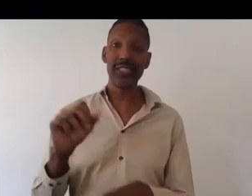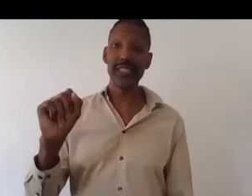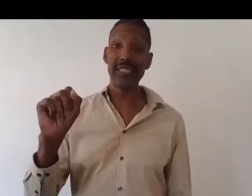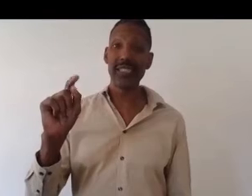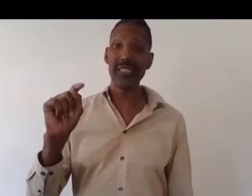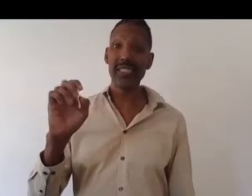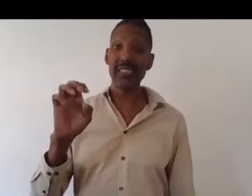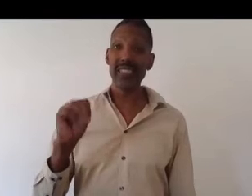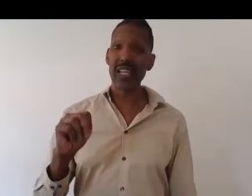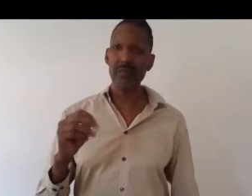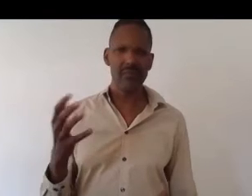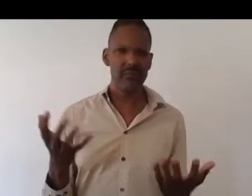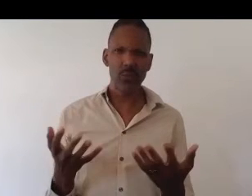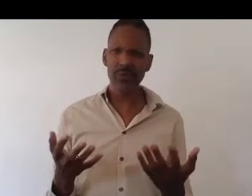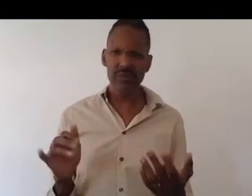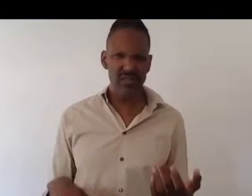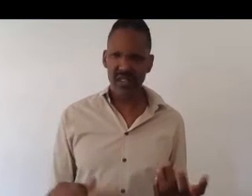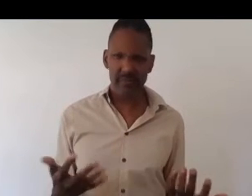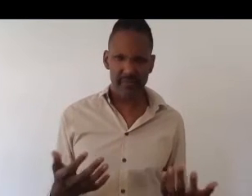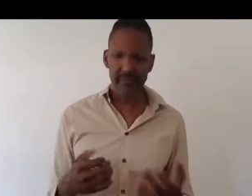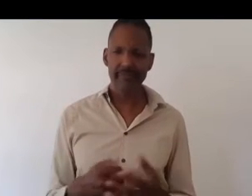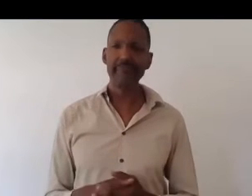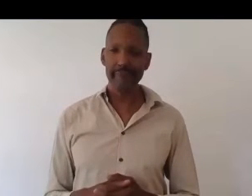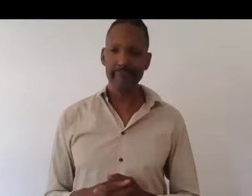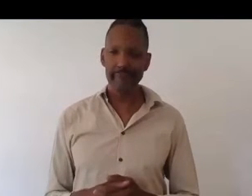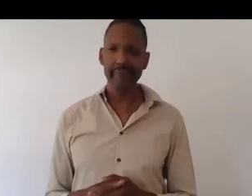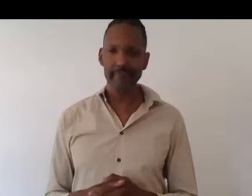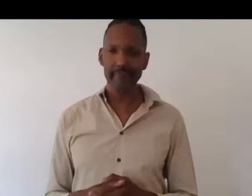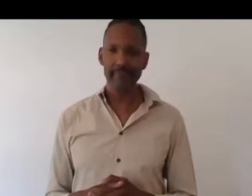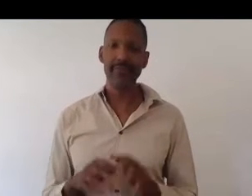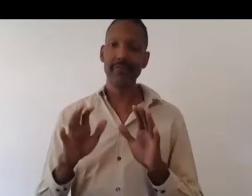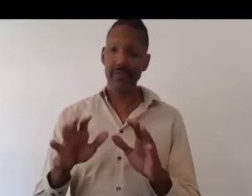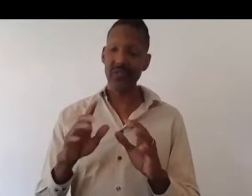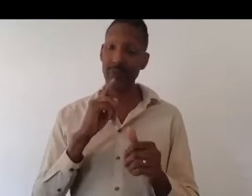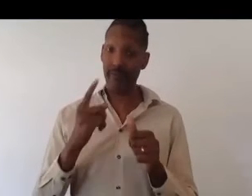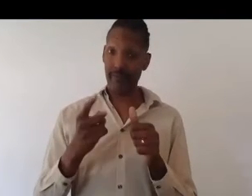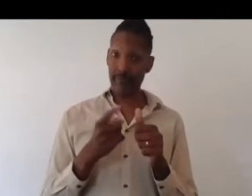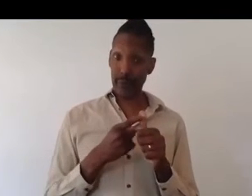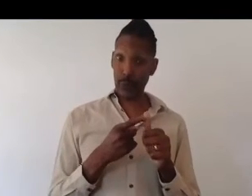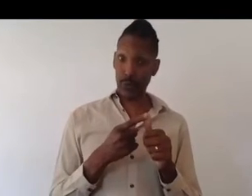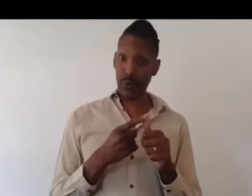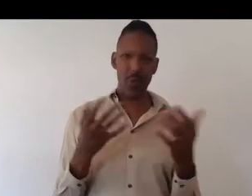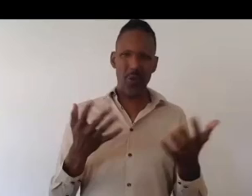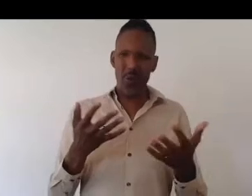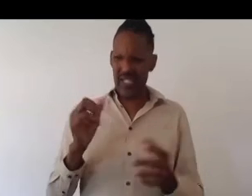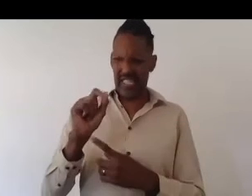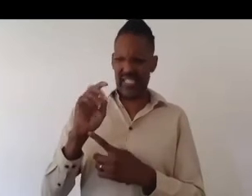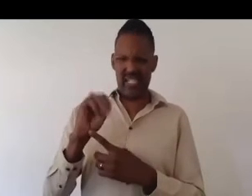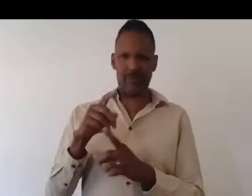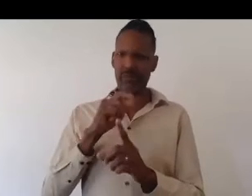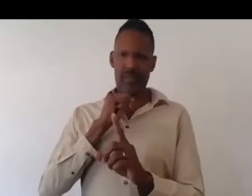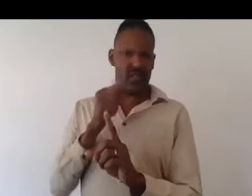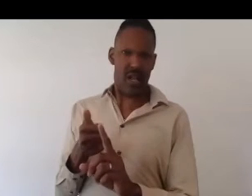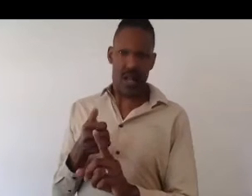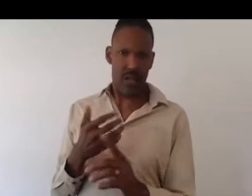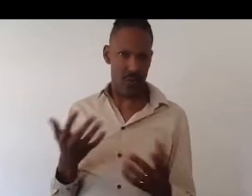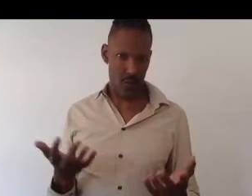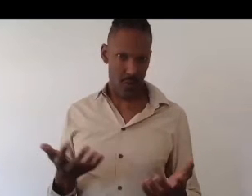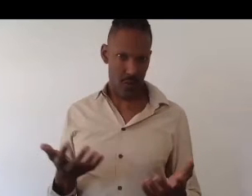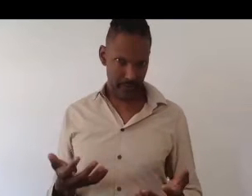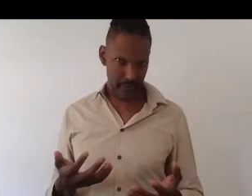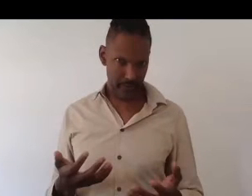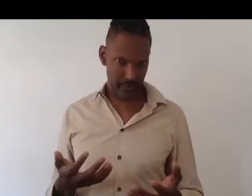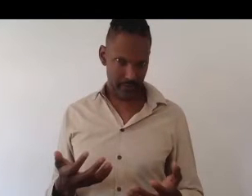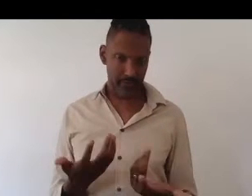isn't. We generally don't think about early STEM, especially preschool and younger, as involving worksheets and drills.